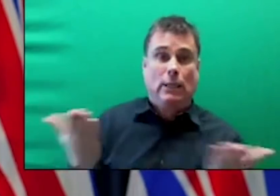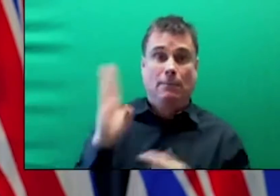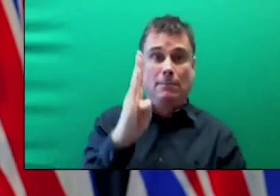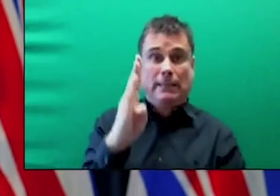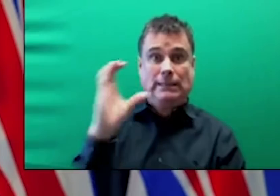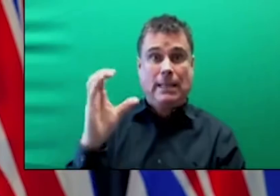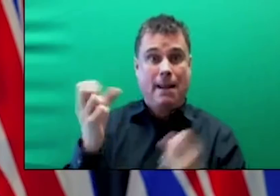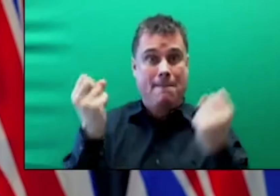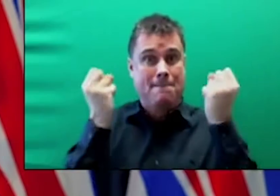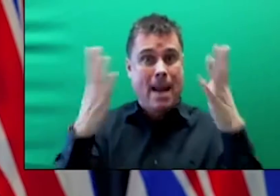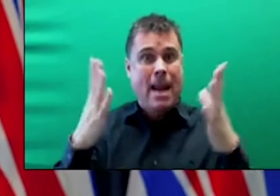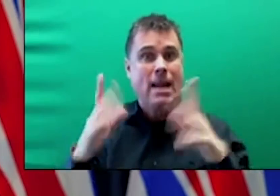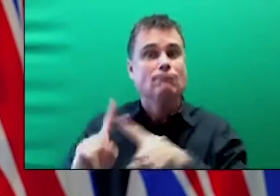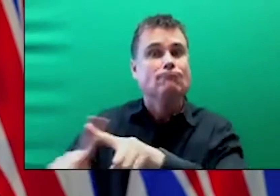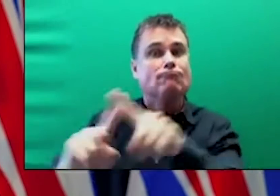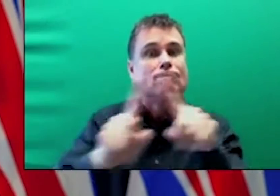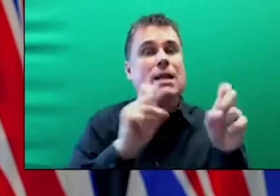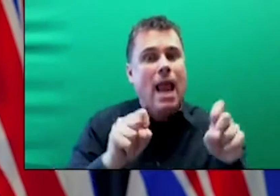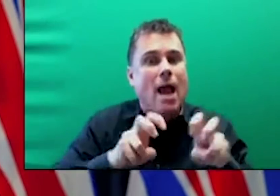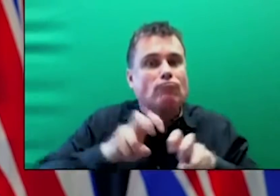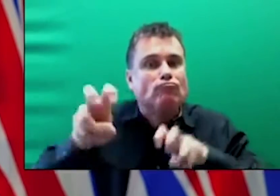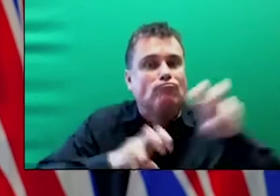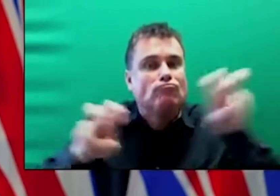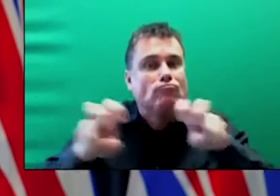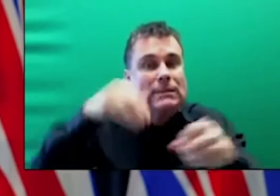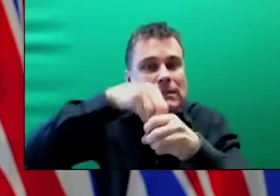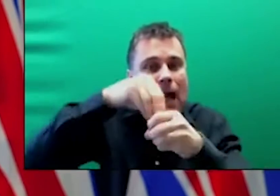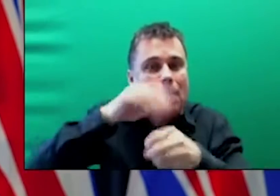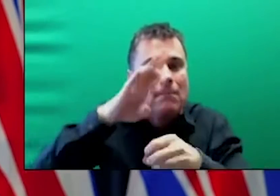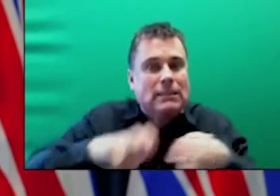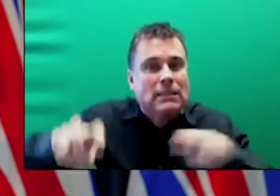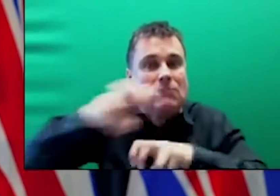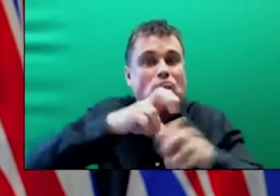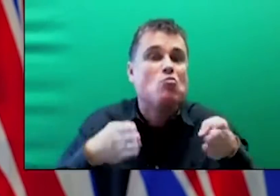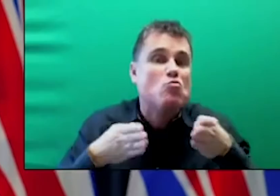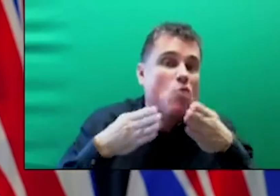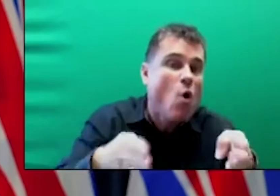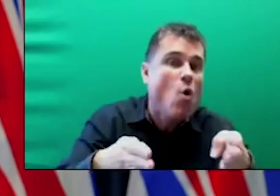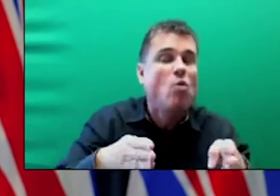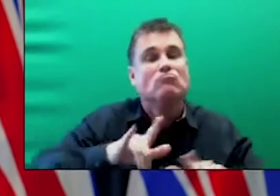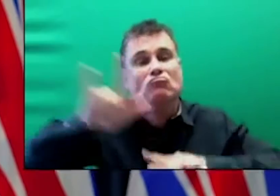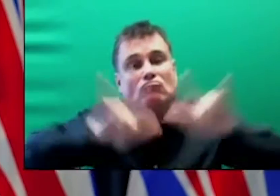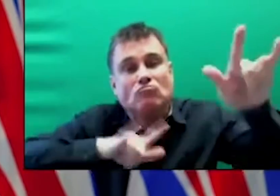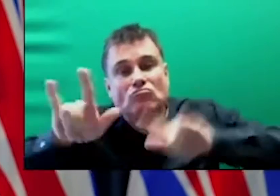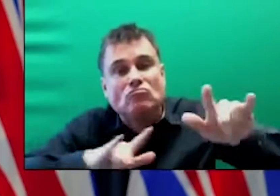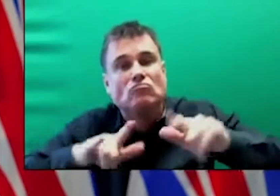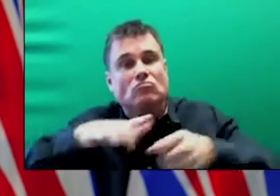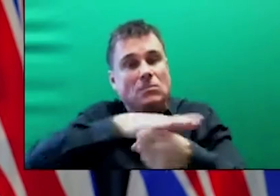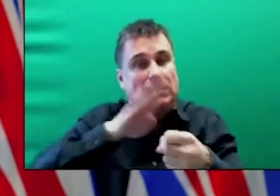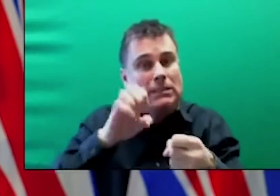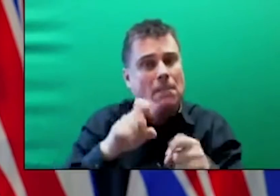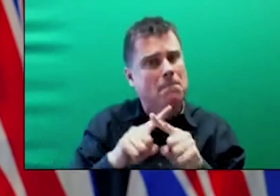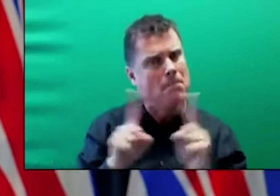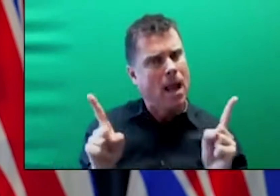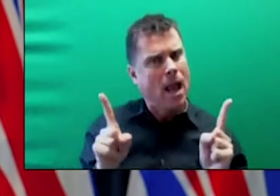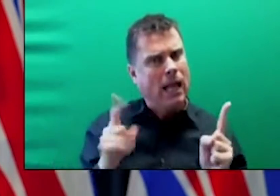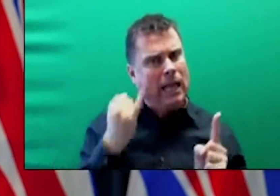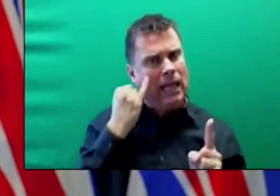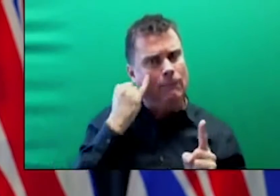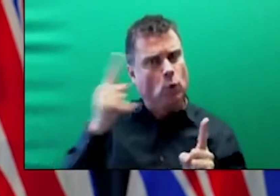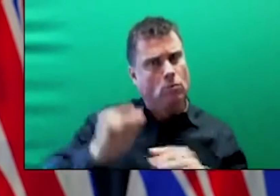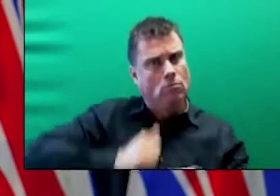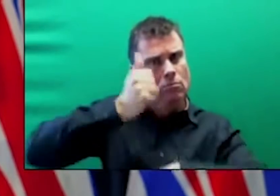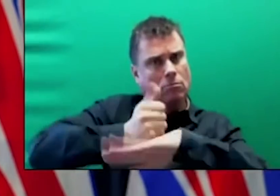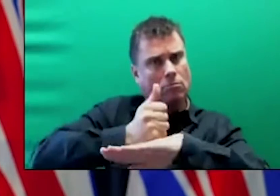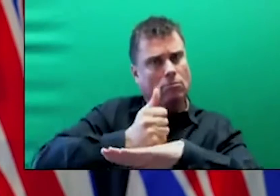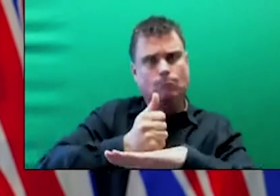one major region, 5 urban centers, major airport, 10 interprovincial airports, some 60 flights a day